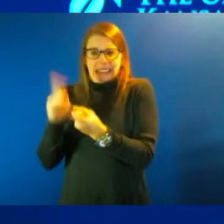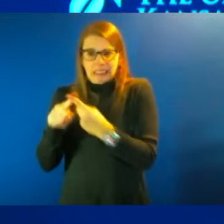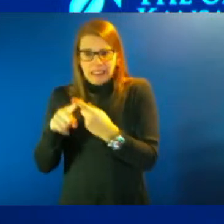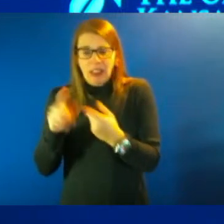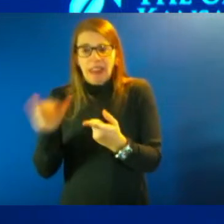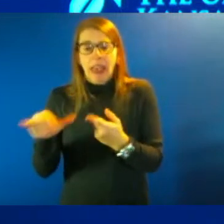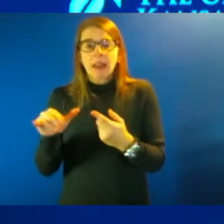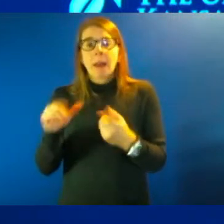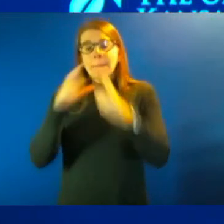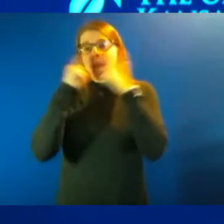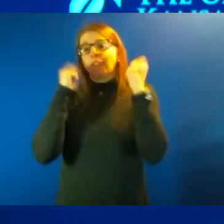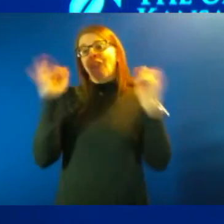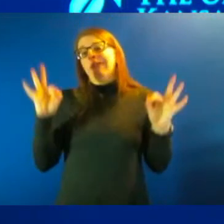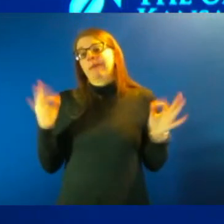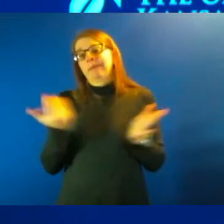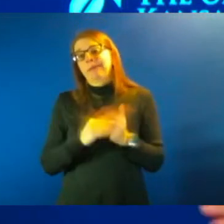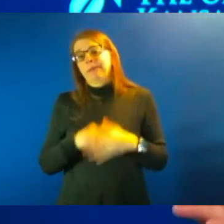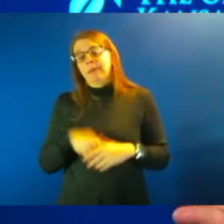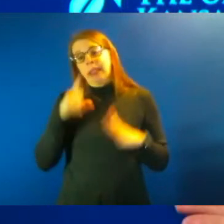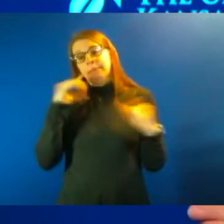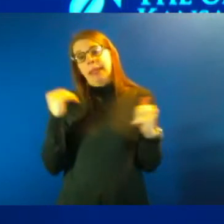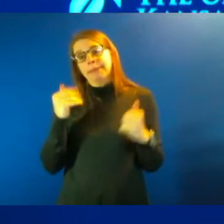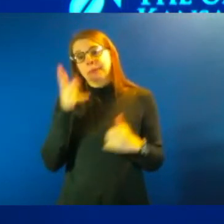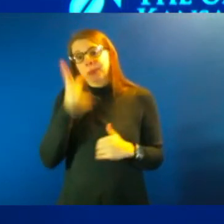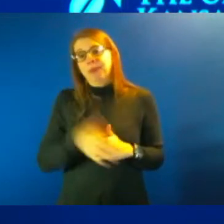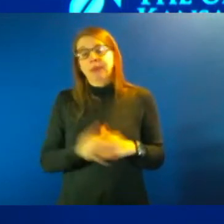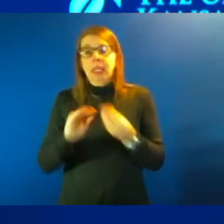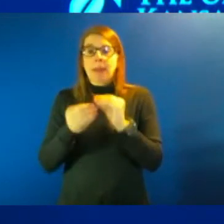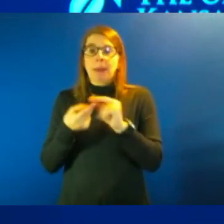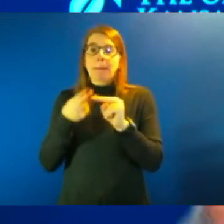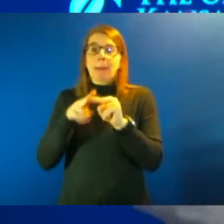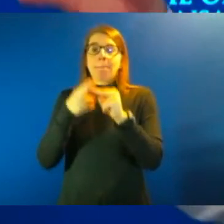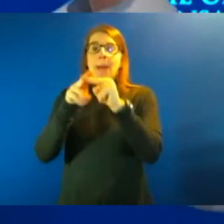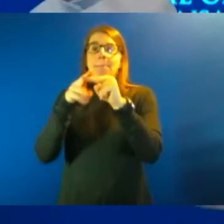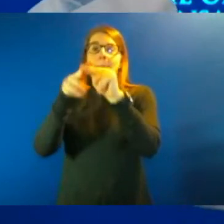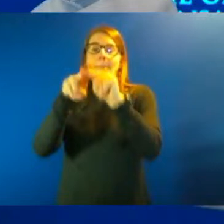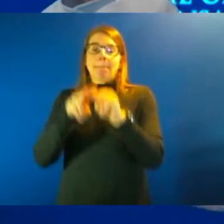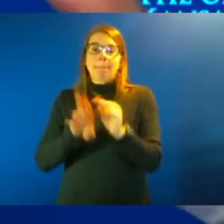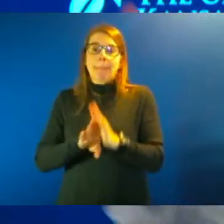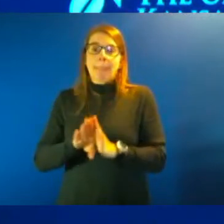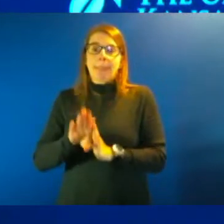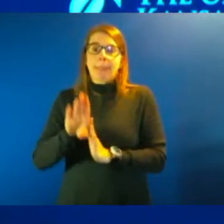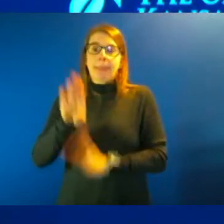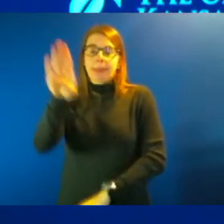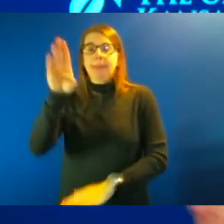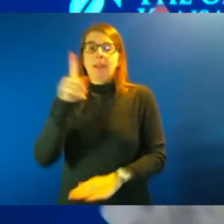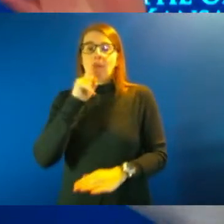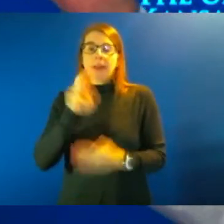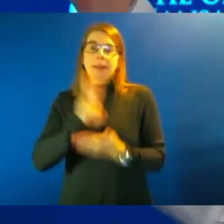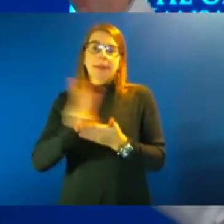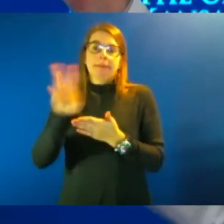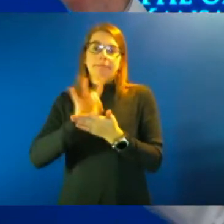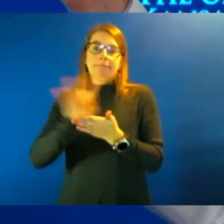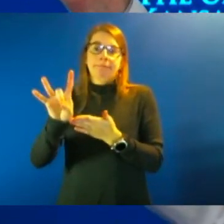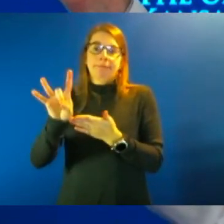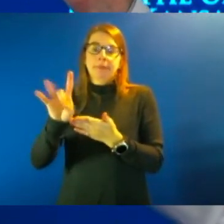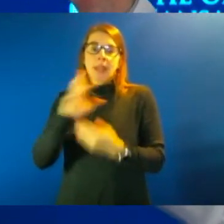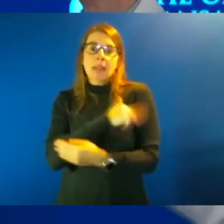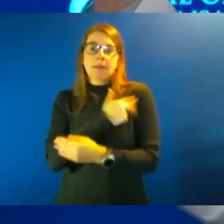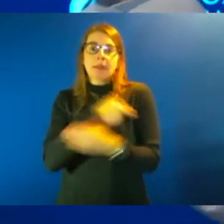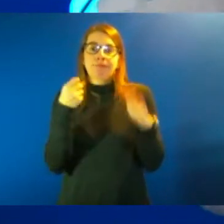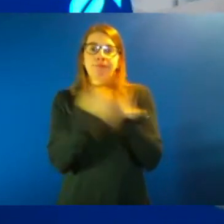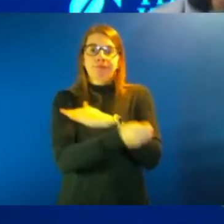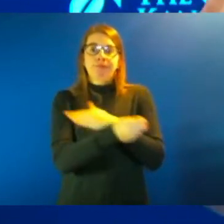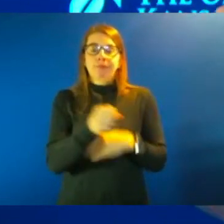and again, what we would expect. Numbers start to rise a few weeks later. They really keep going up for 6 to 8 weeks. Hospitalizations travel 4 to 6